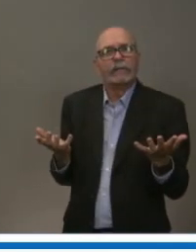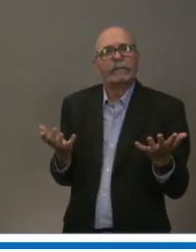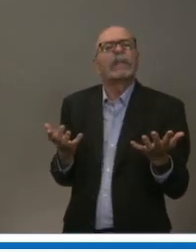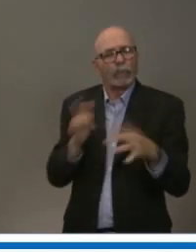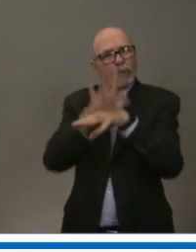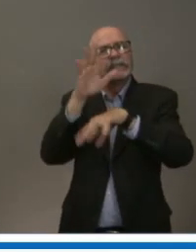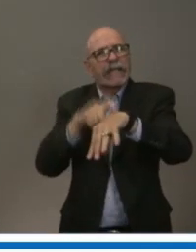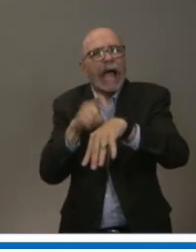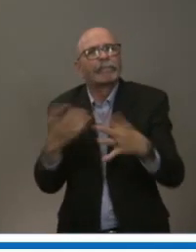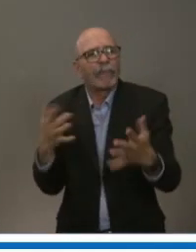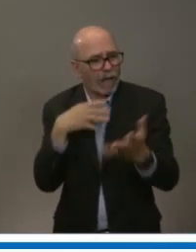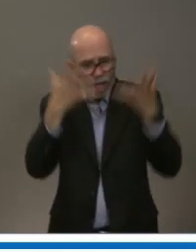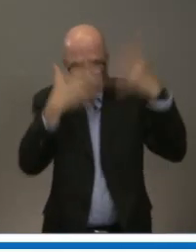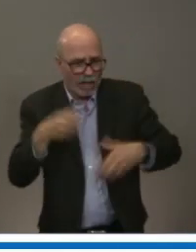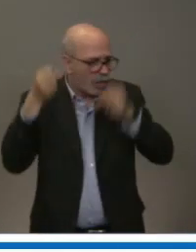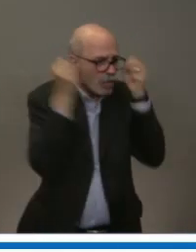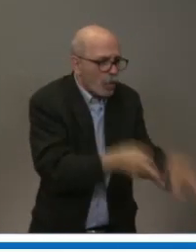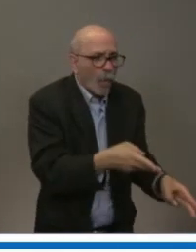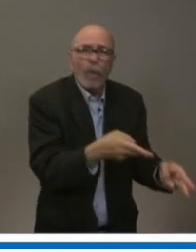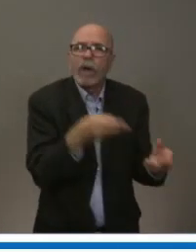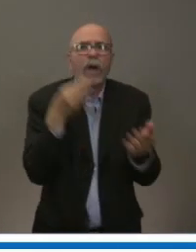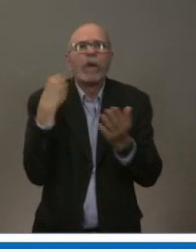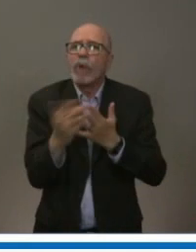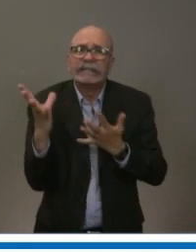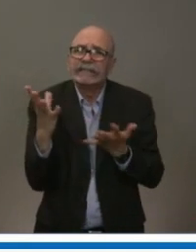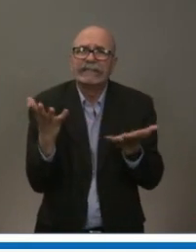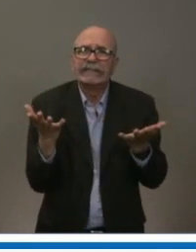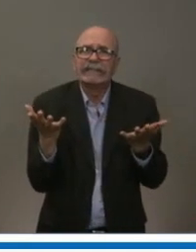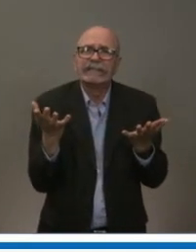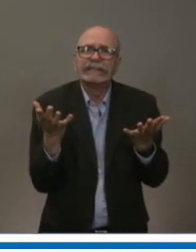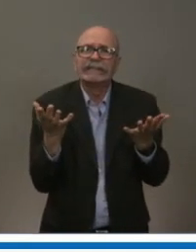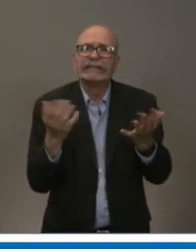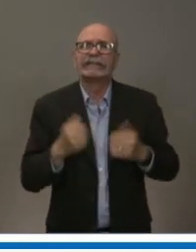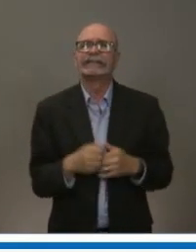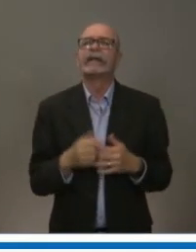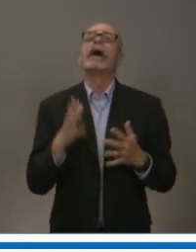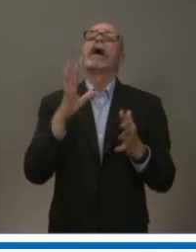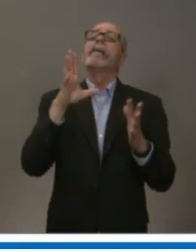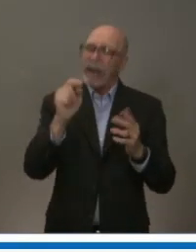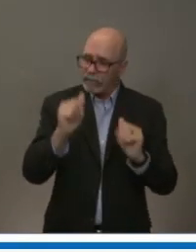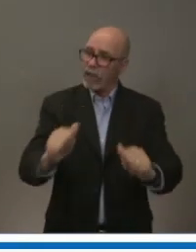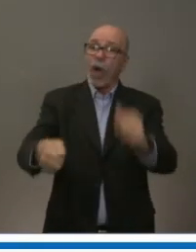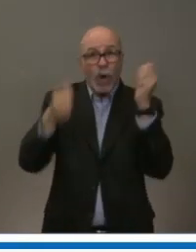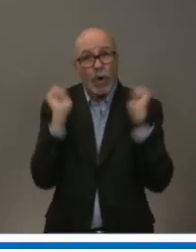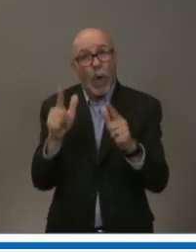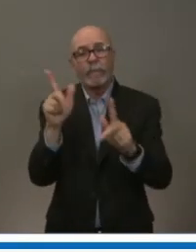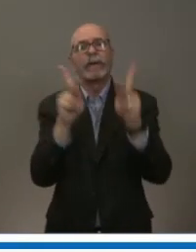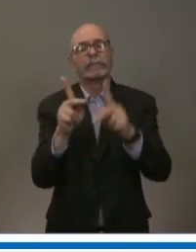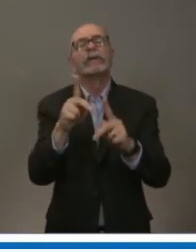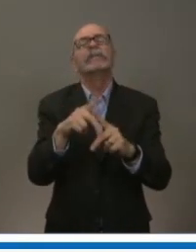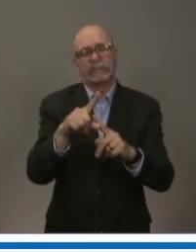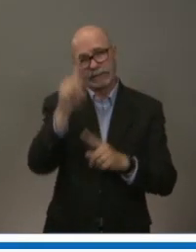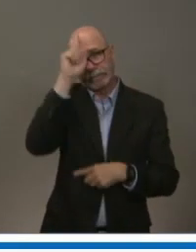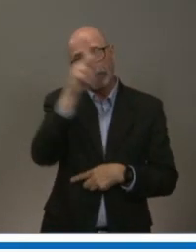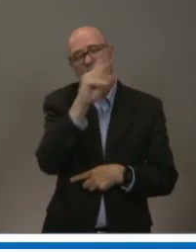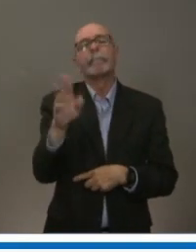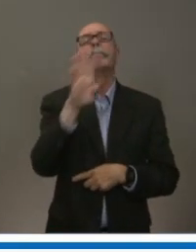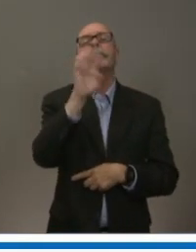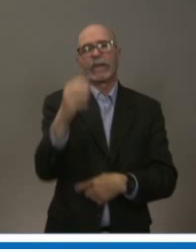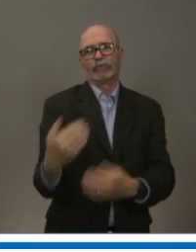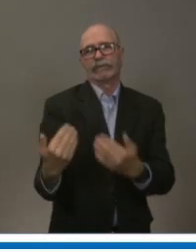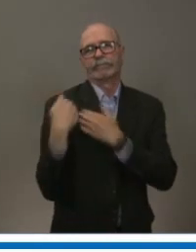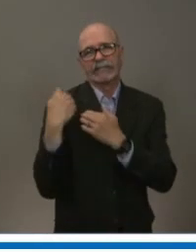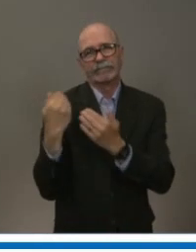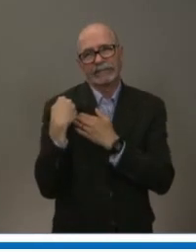vast majority of you do, but all of the public, we need to act responsibly. And if you need help from the